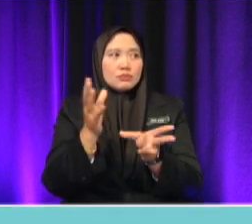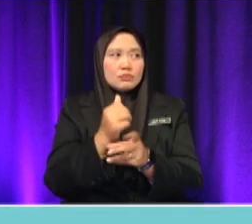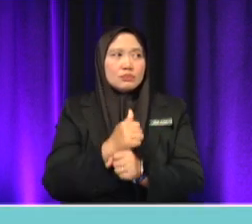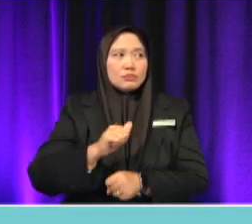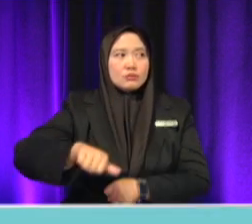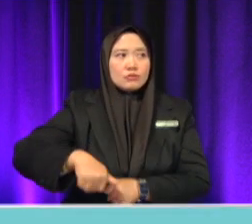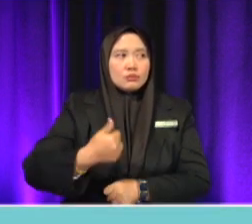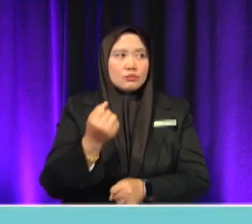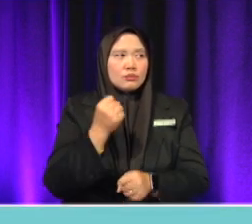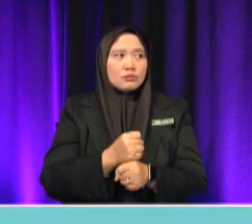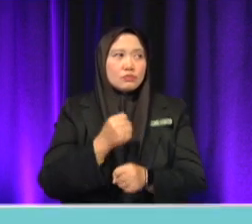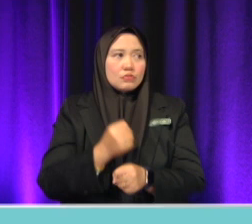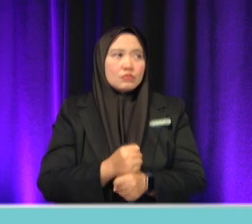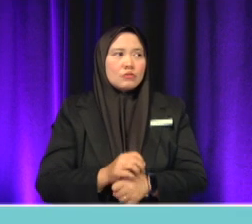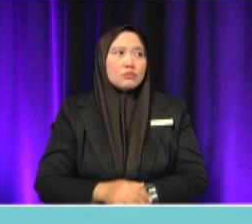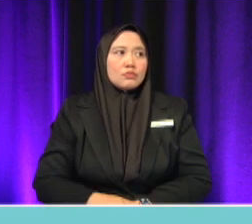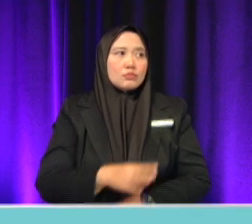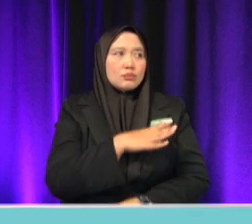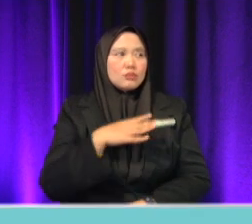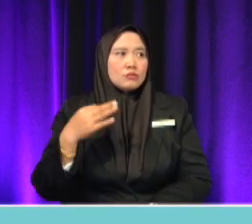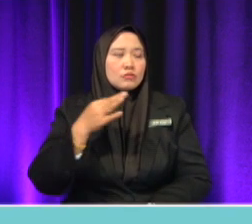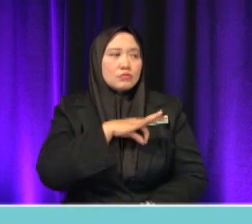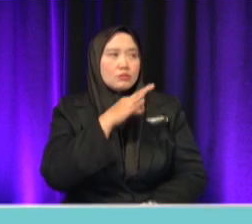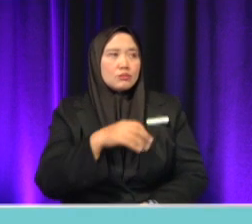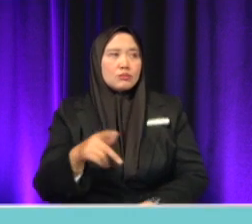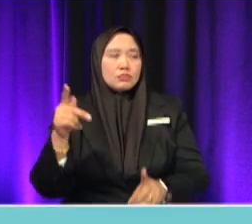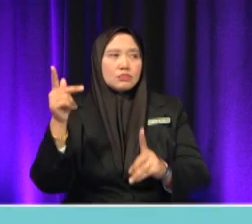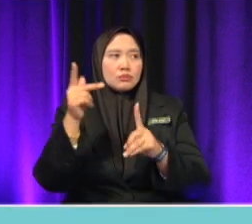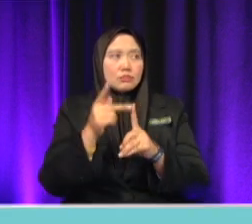community. So your answer would be?